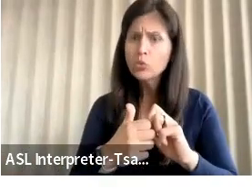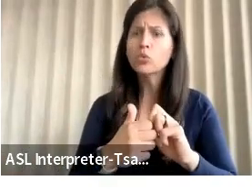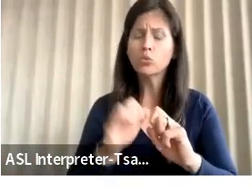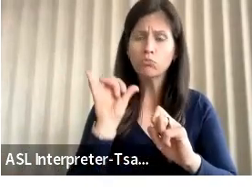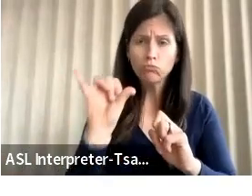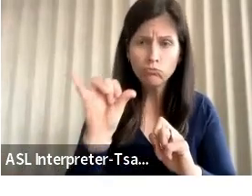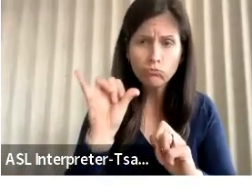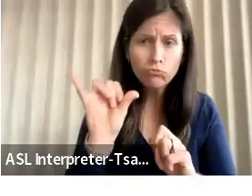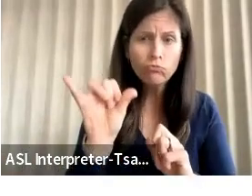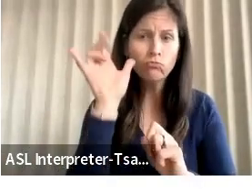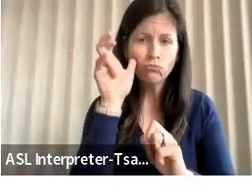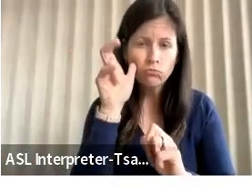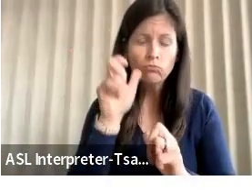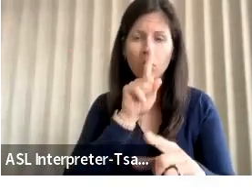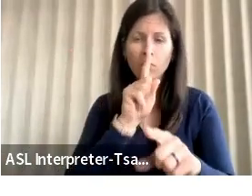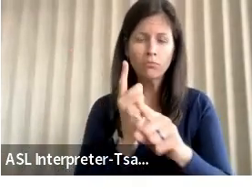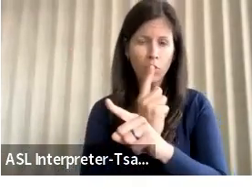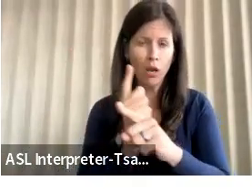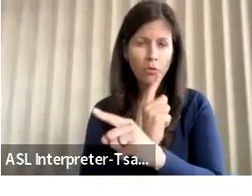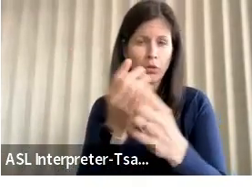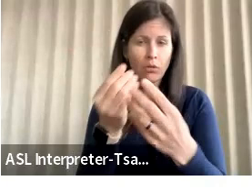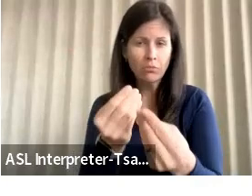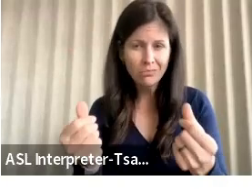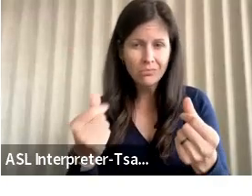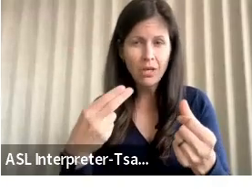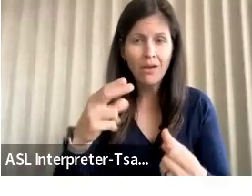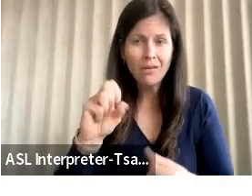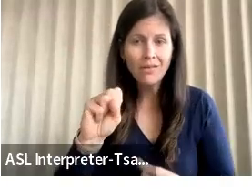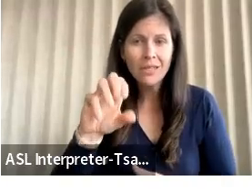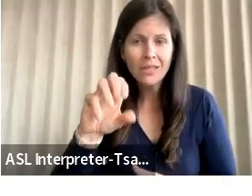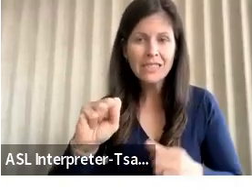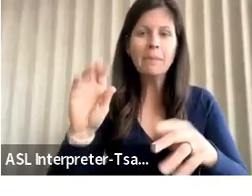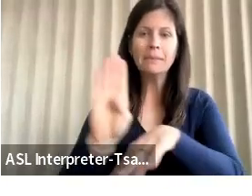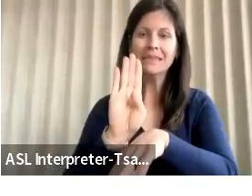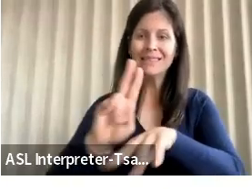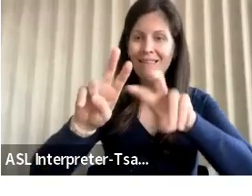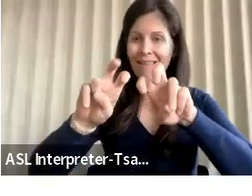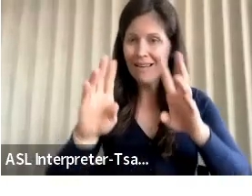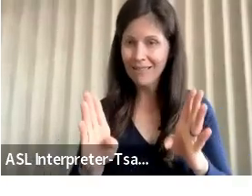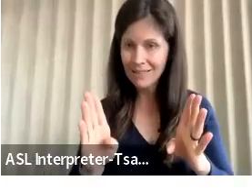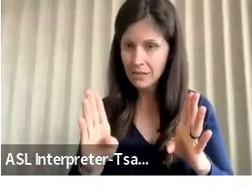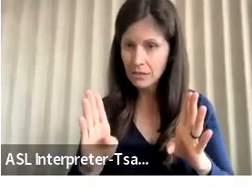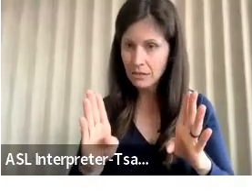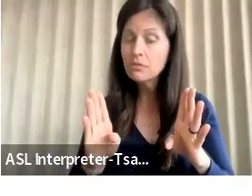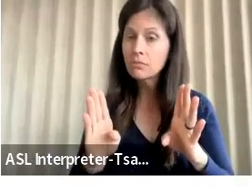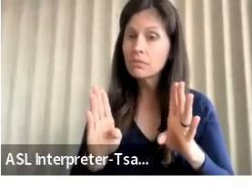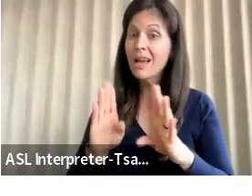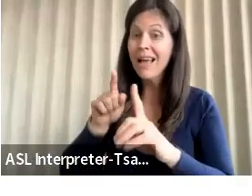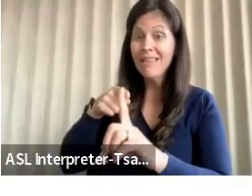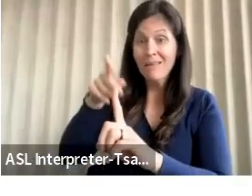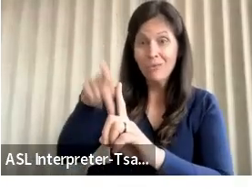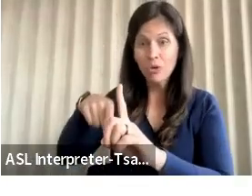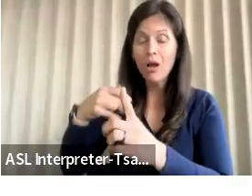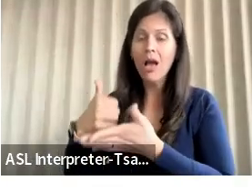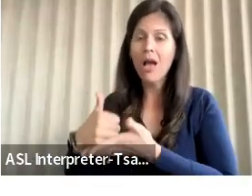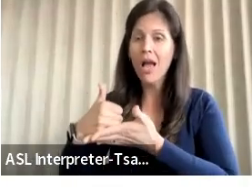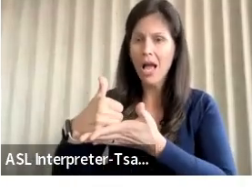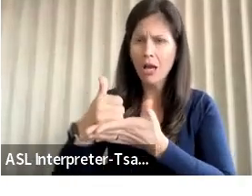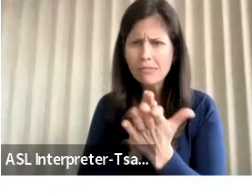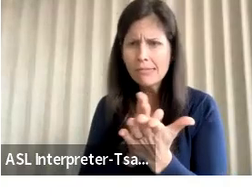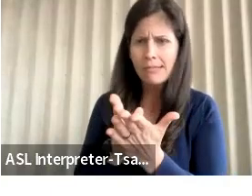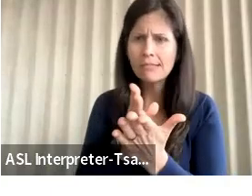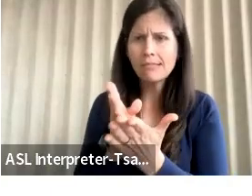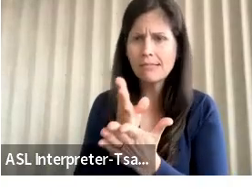and properly addressed by a HCSIS business analyst who will be able to help you work through